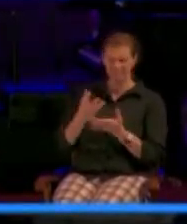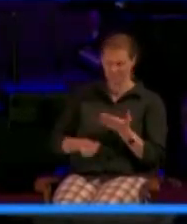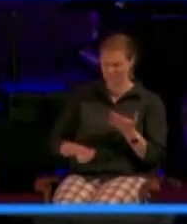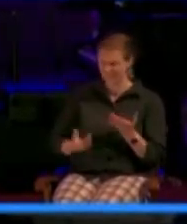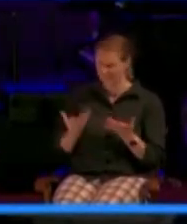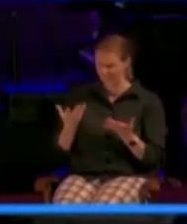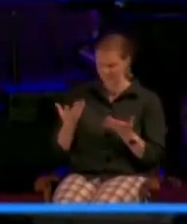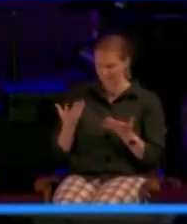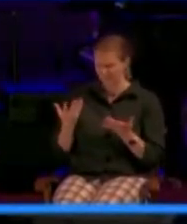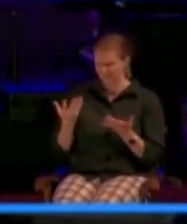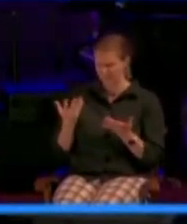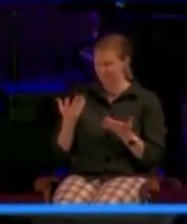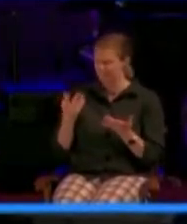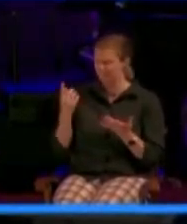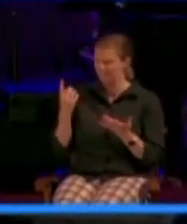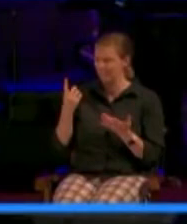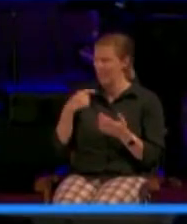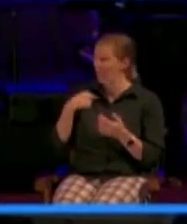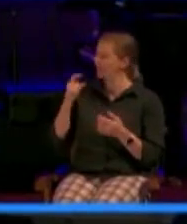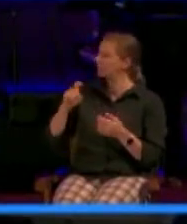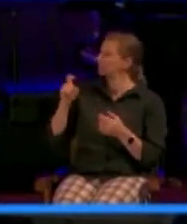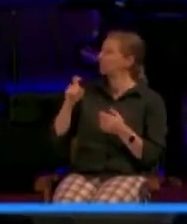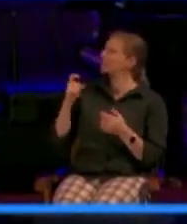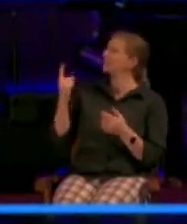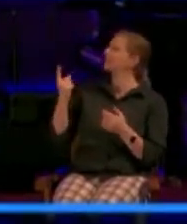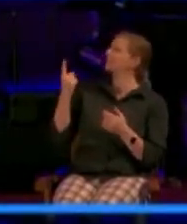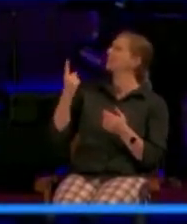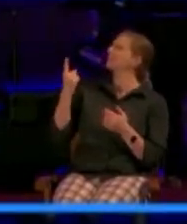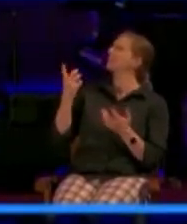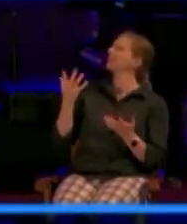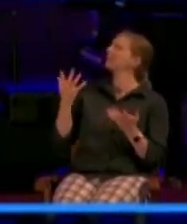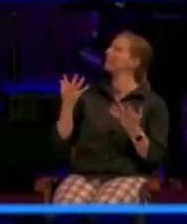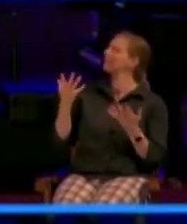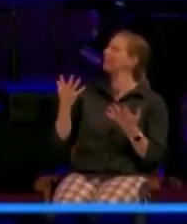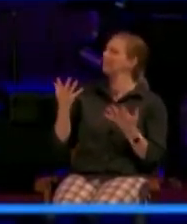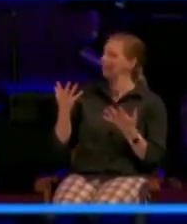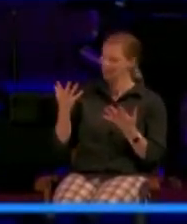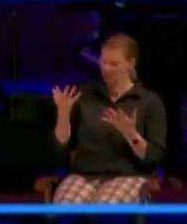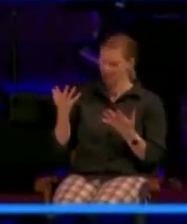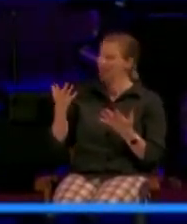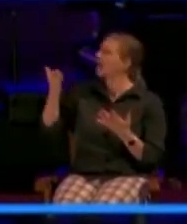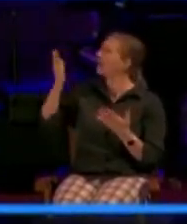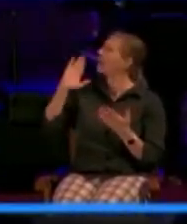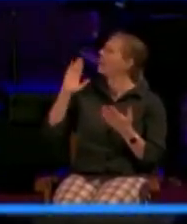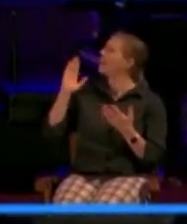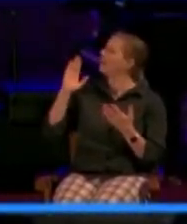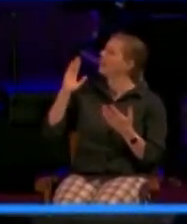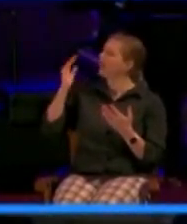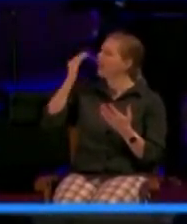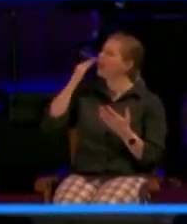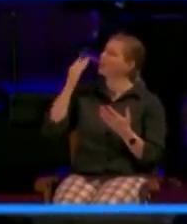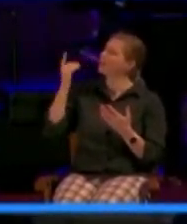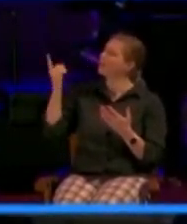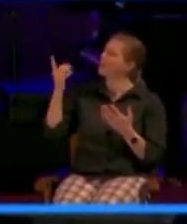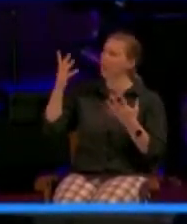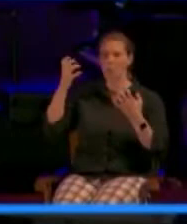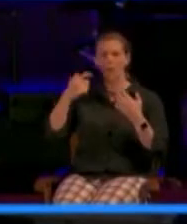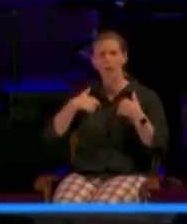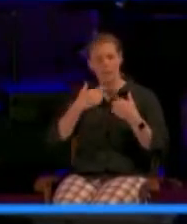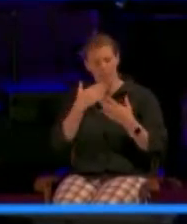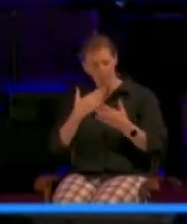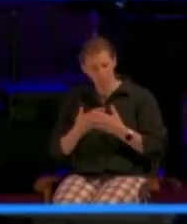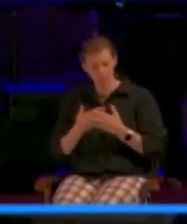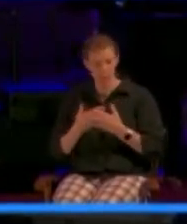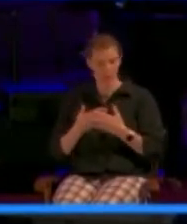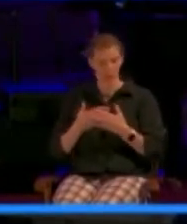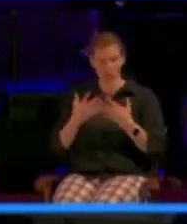don't seem to be able to do this God thing. I mean, I know he expects me to live a certain way, and I want to try to live that way, and I've held the Scripture up as